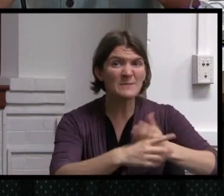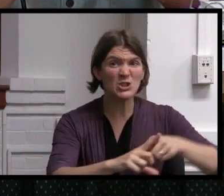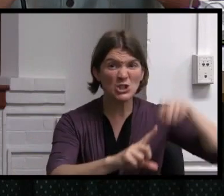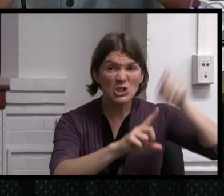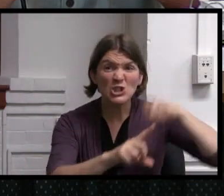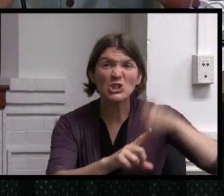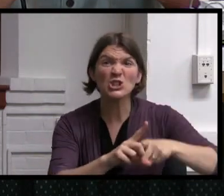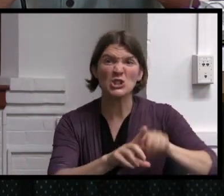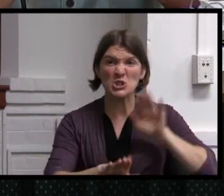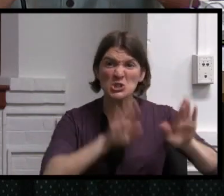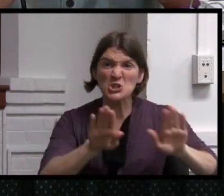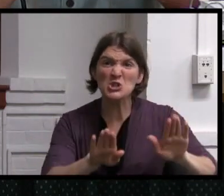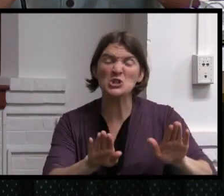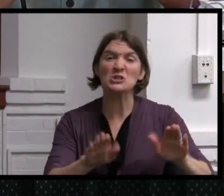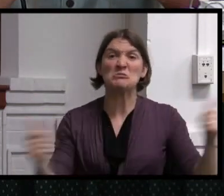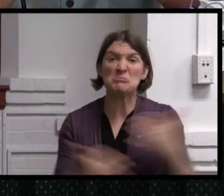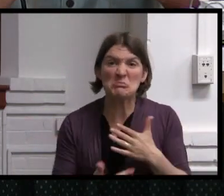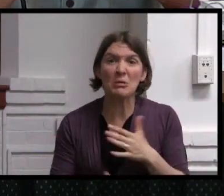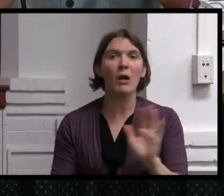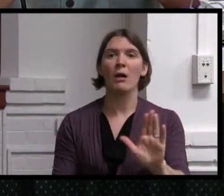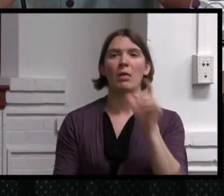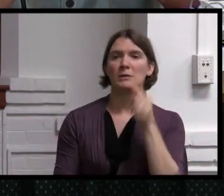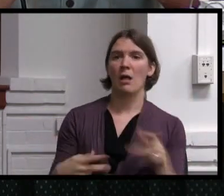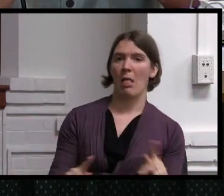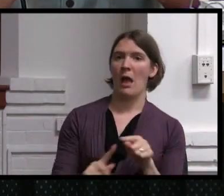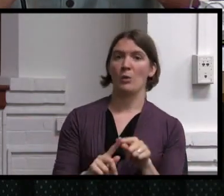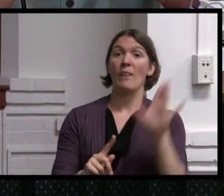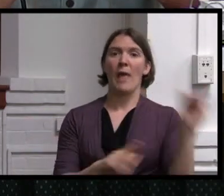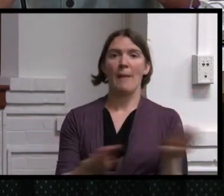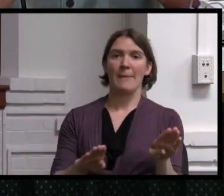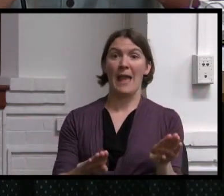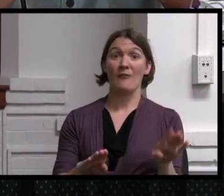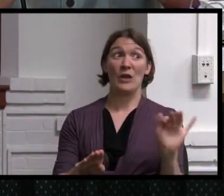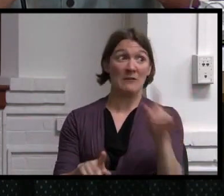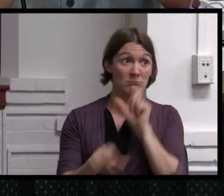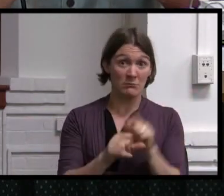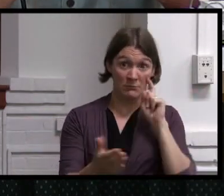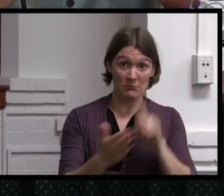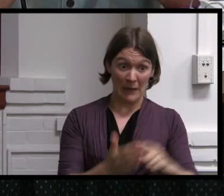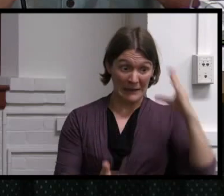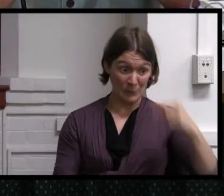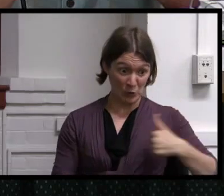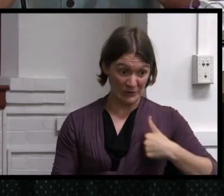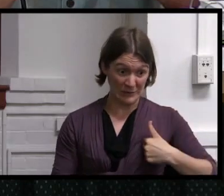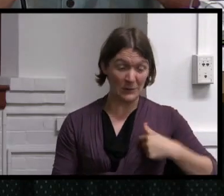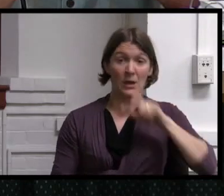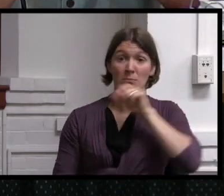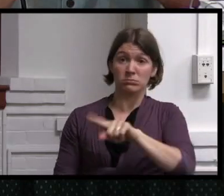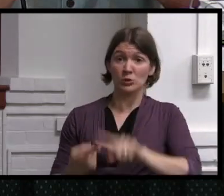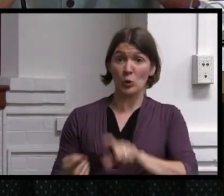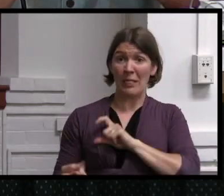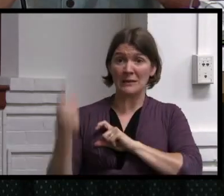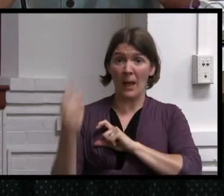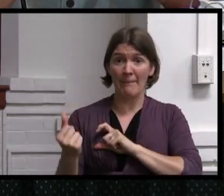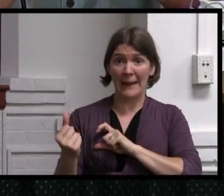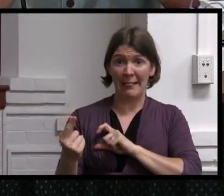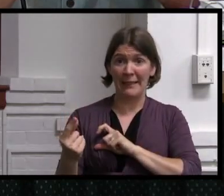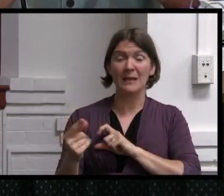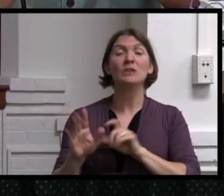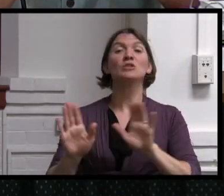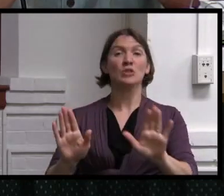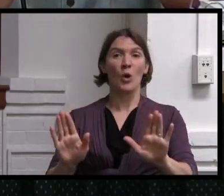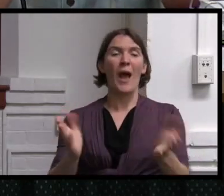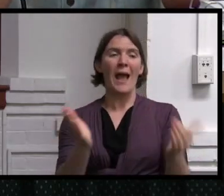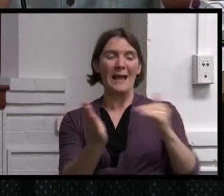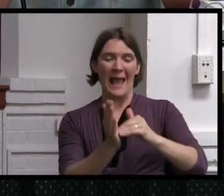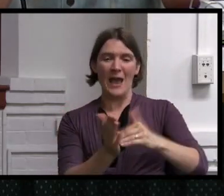not legal. And that behavior should always be reported to the police immediately. So let's try to be careful and keep